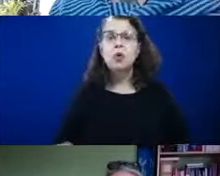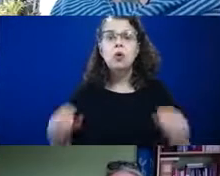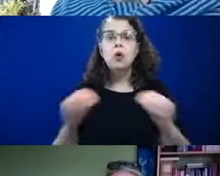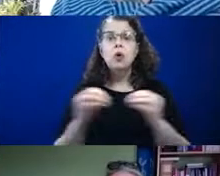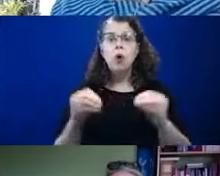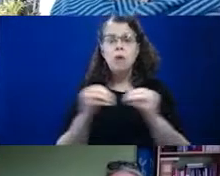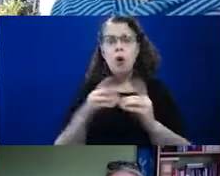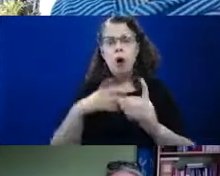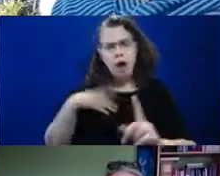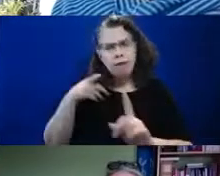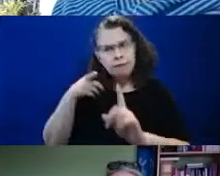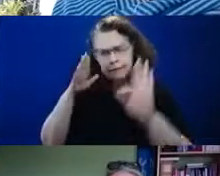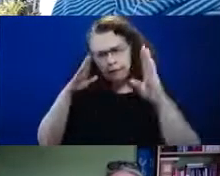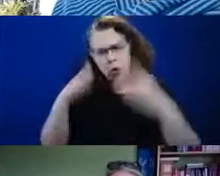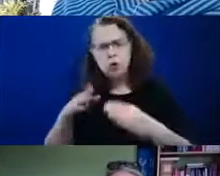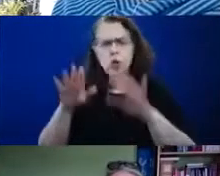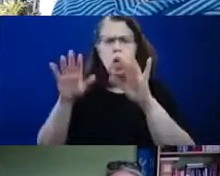universal design